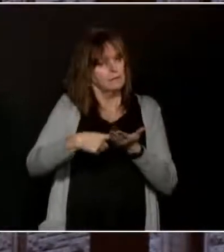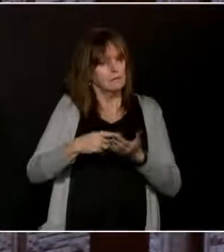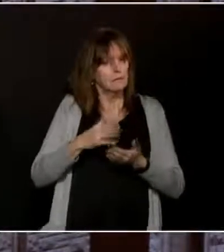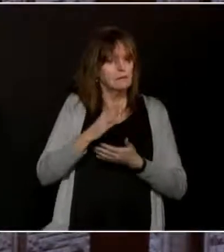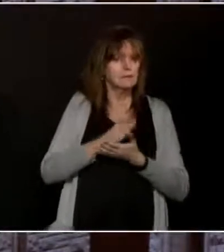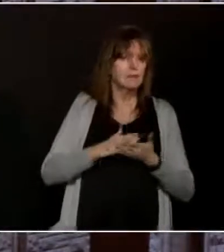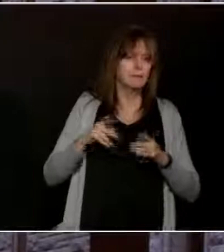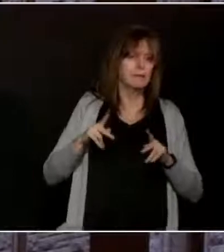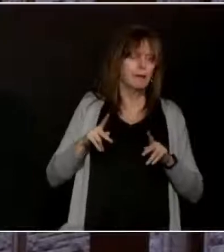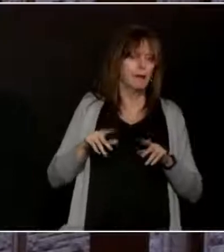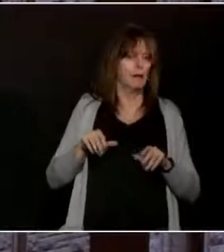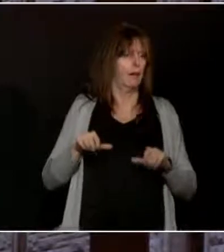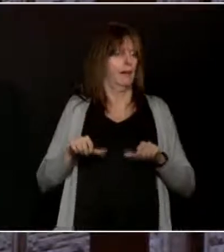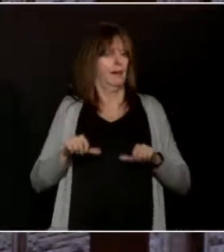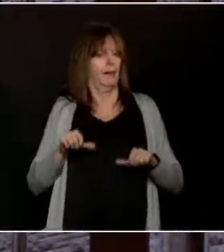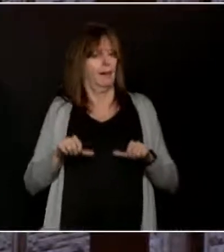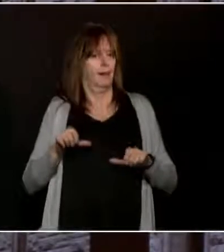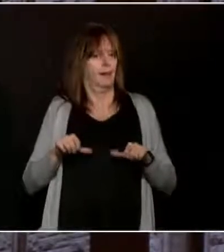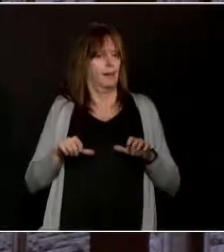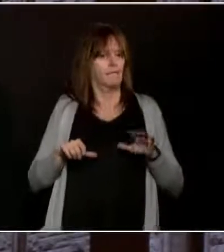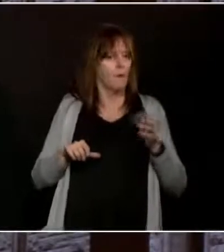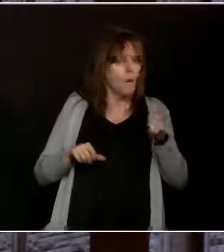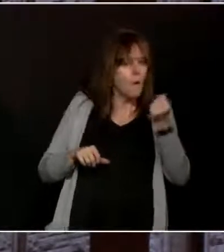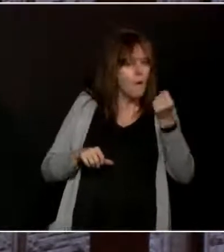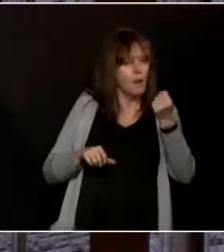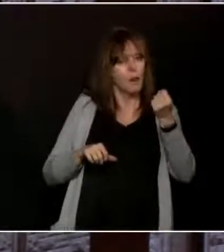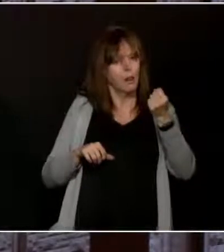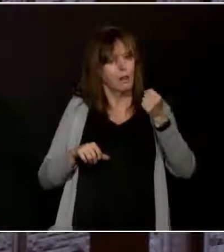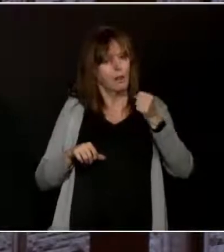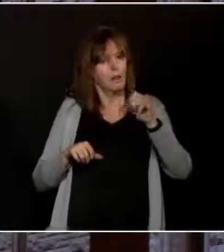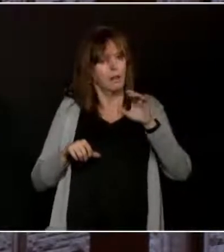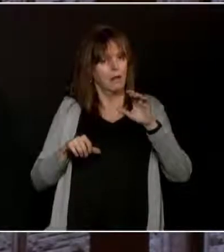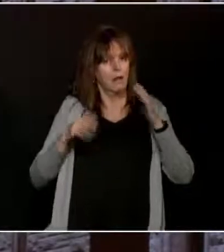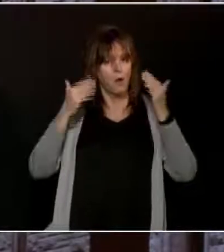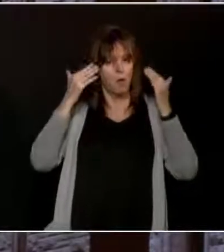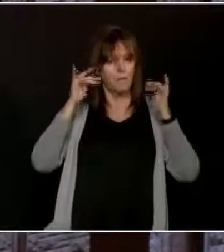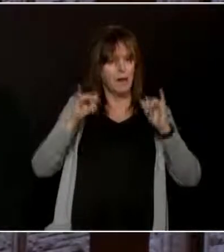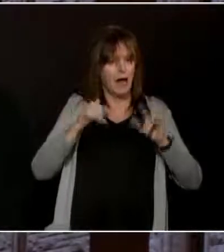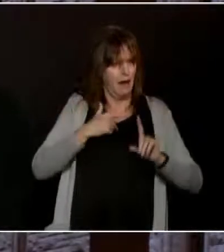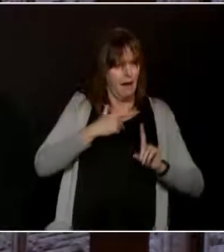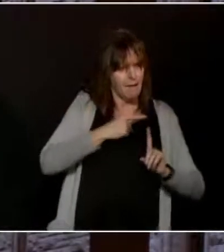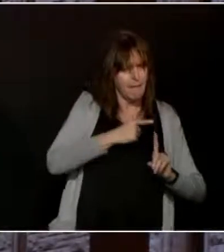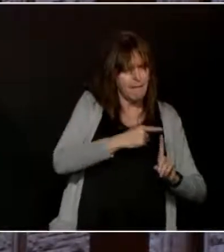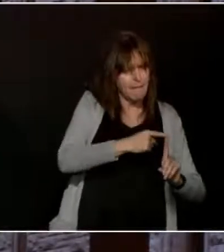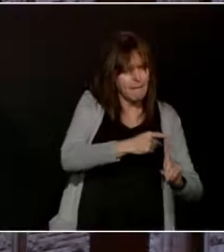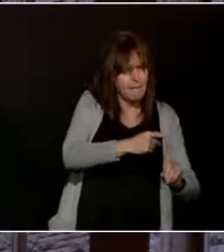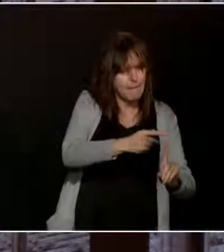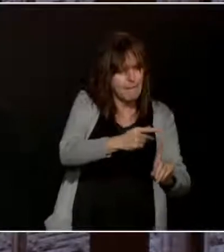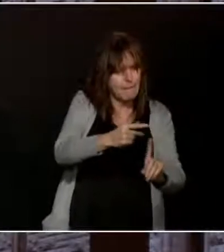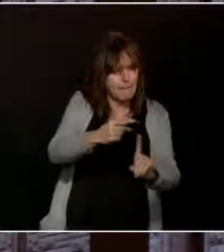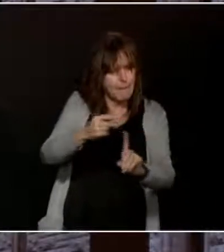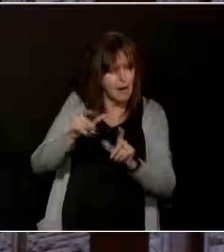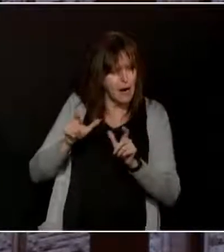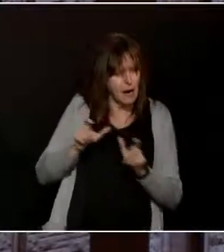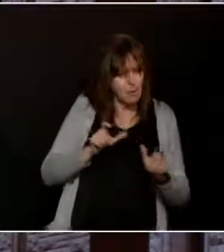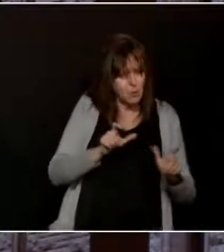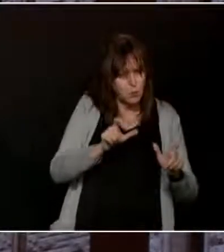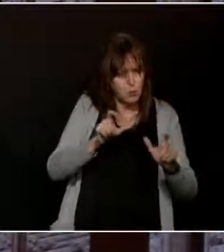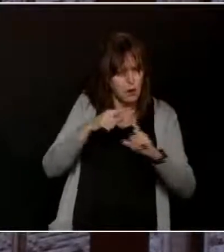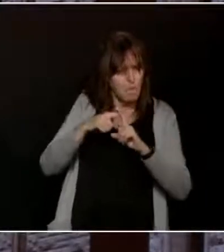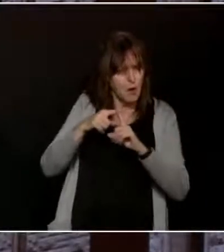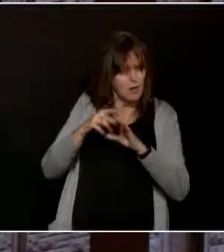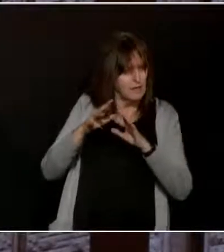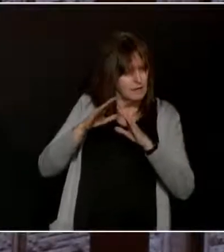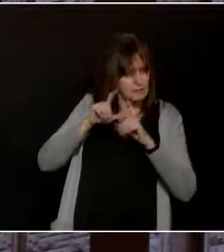it, and hoping that herd immunity will cover them. That's going to take quite a bit of time to get that up and running. So I have concerns that people